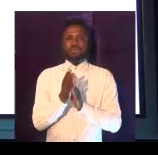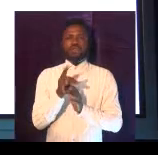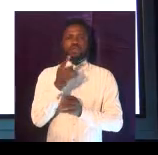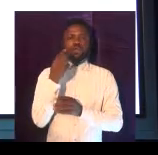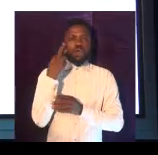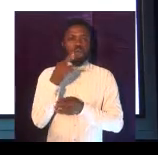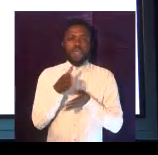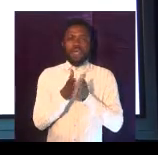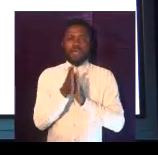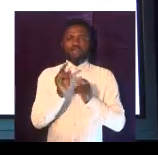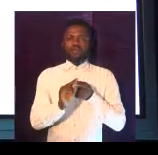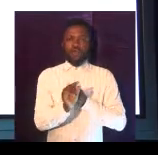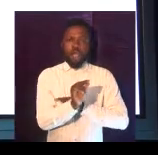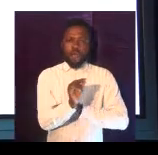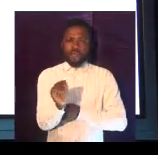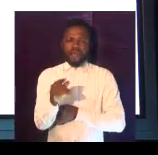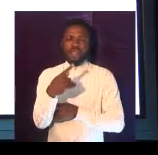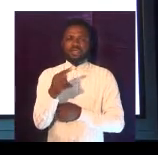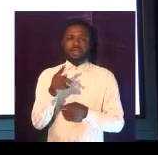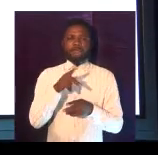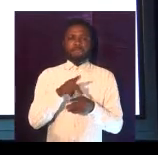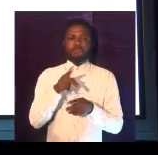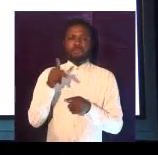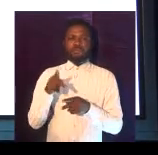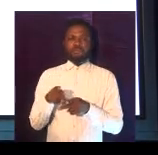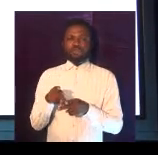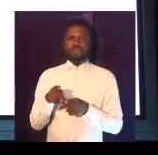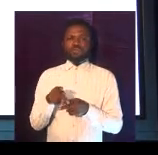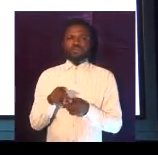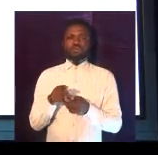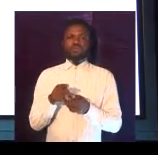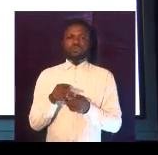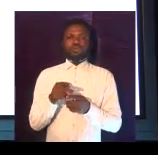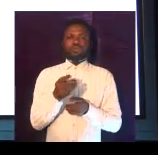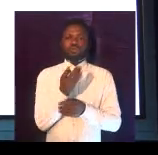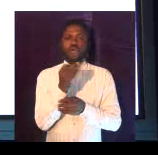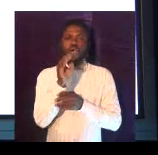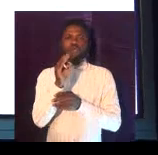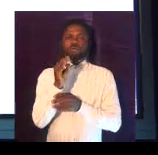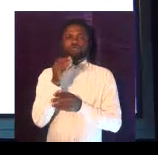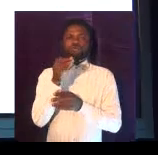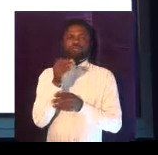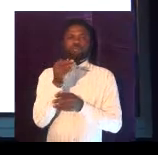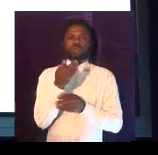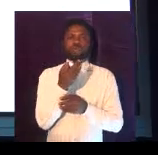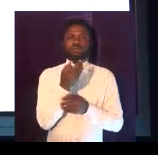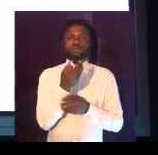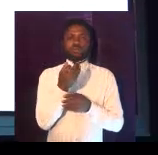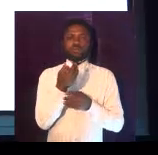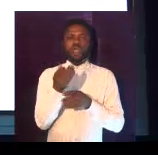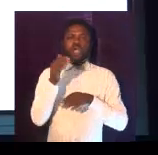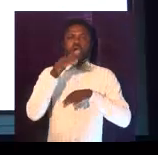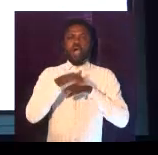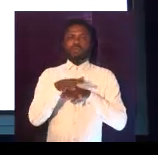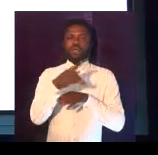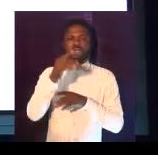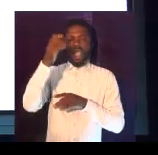are asked to, or you were asked to underline the prepositions. Switch on the light in the